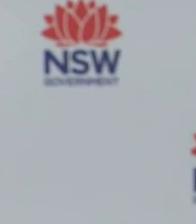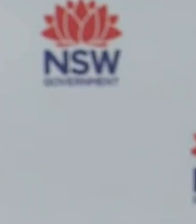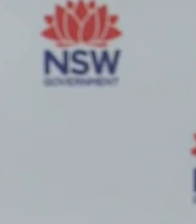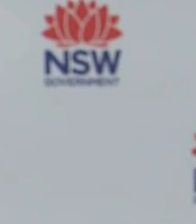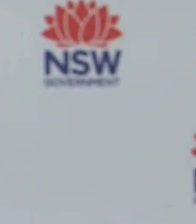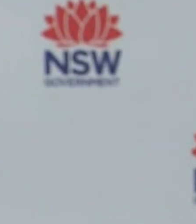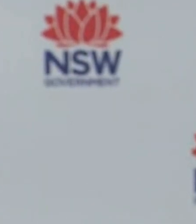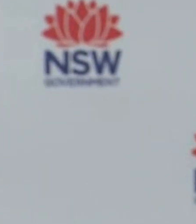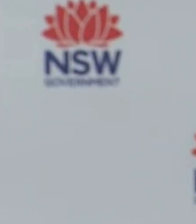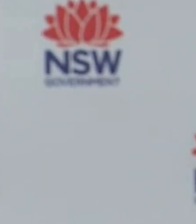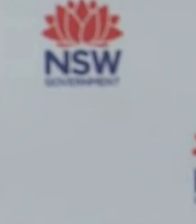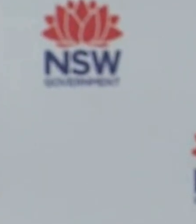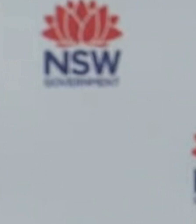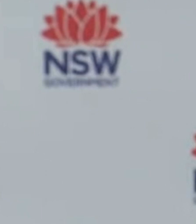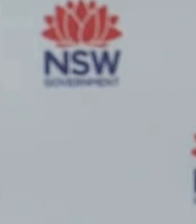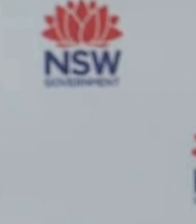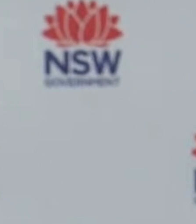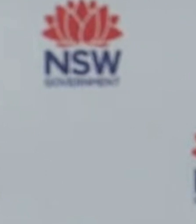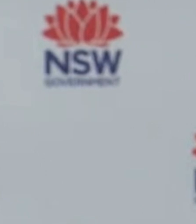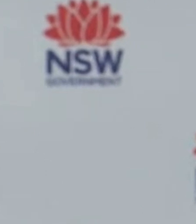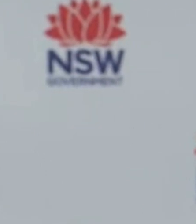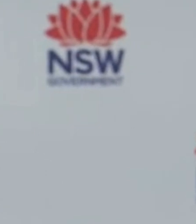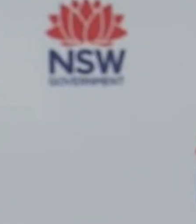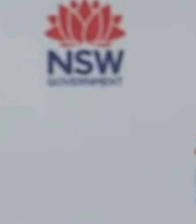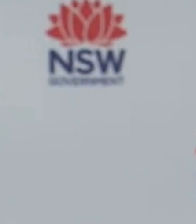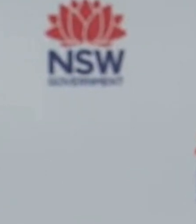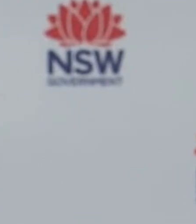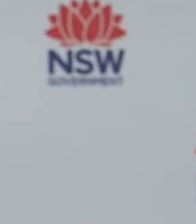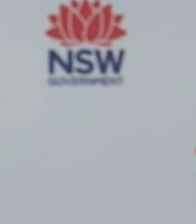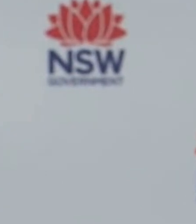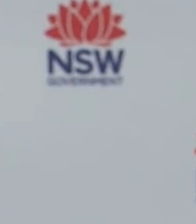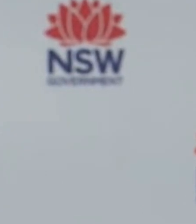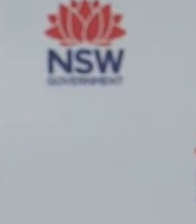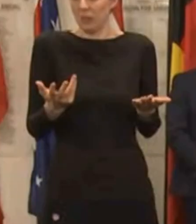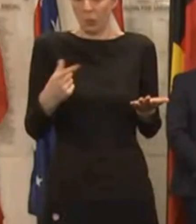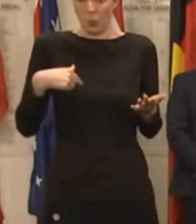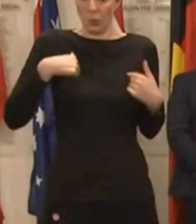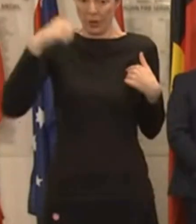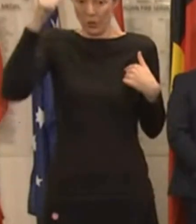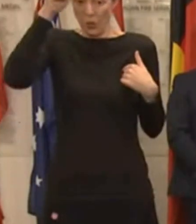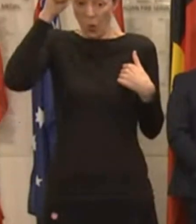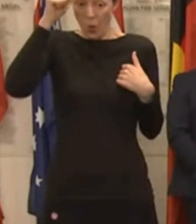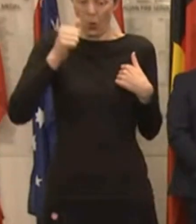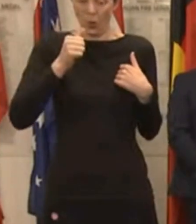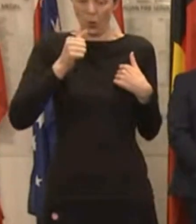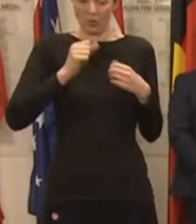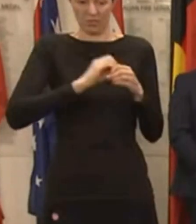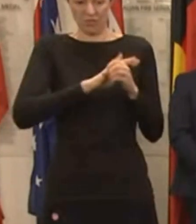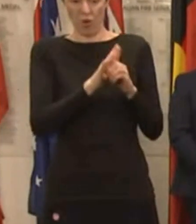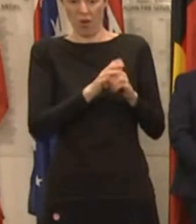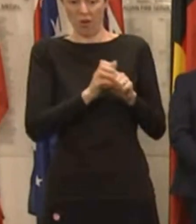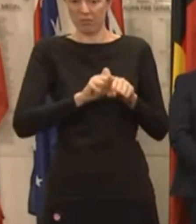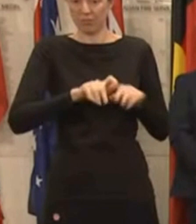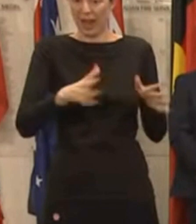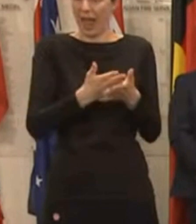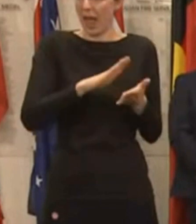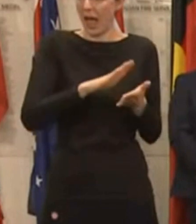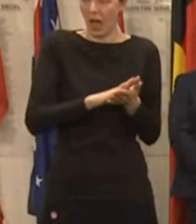disease take hold in an uncontrolled way throughout the state and then cause us to go even harder, which is absolutely